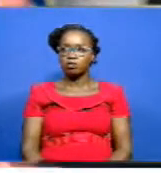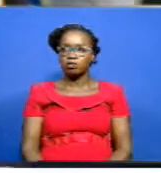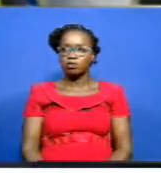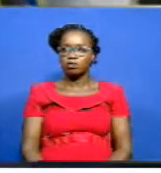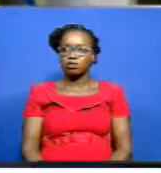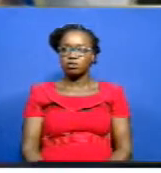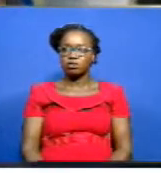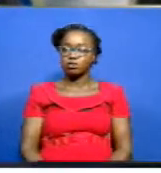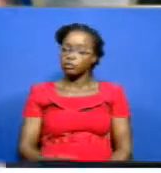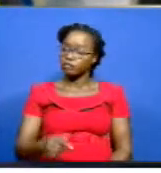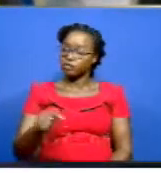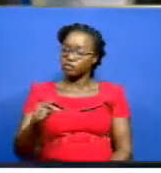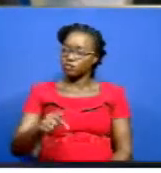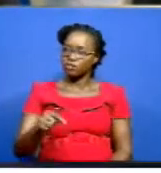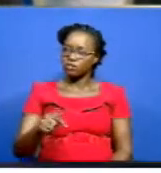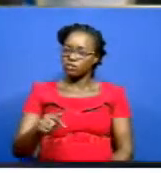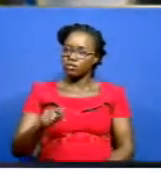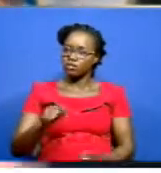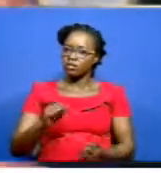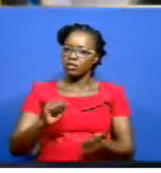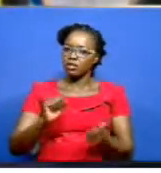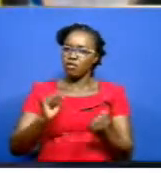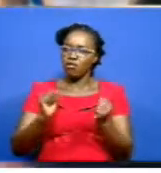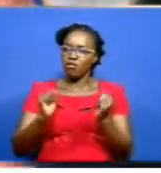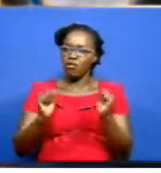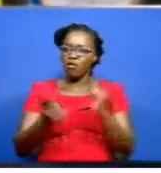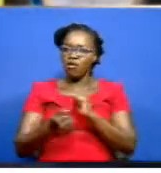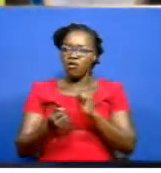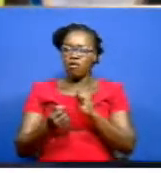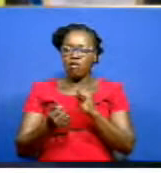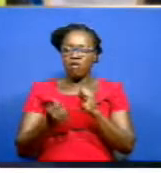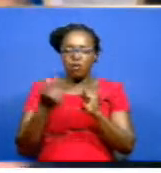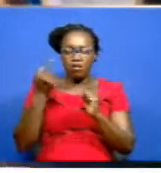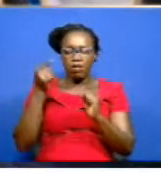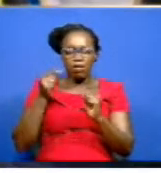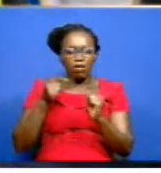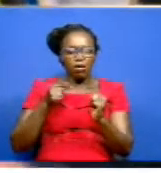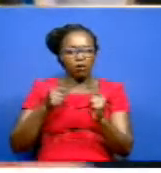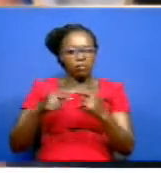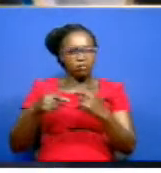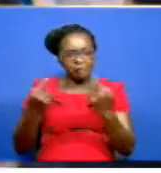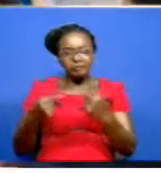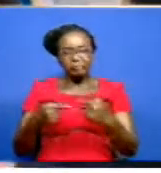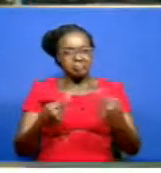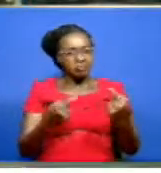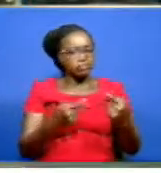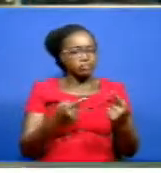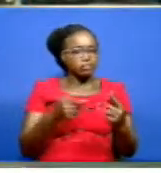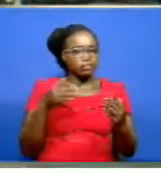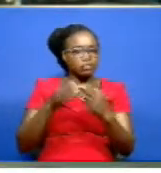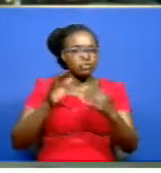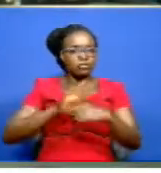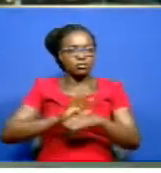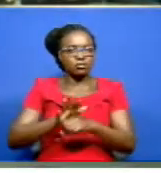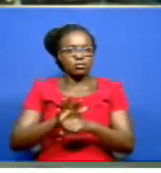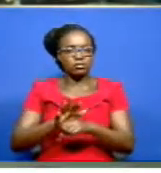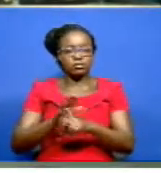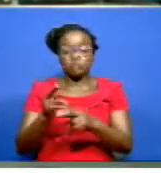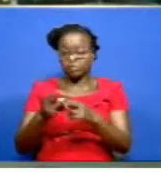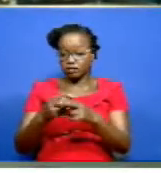This is a game changer for the war against COVID-19. As soon